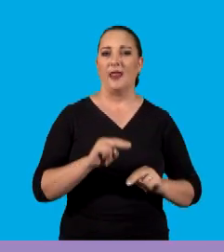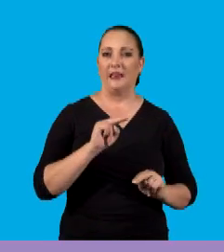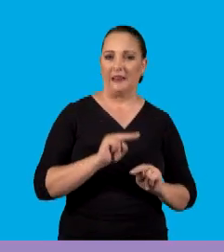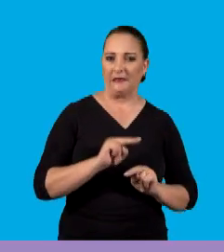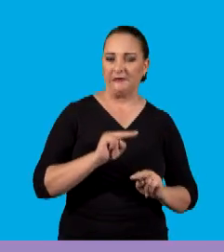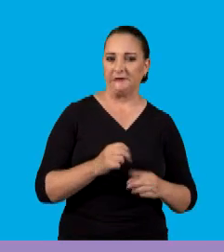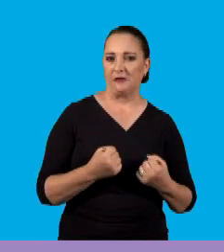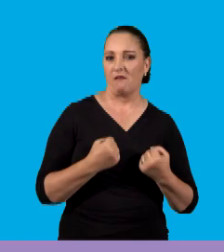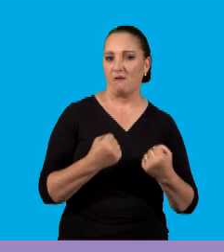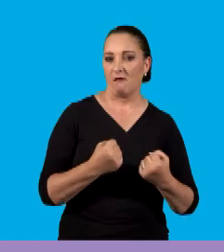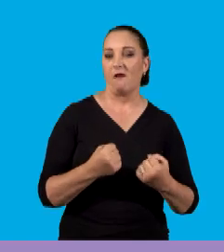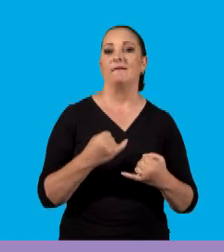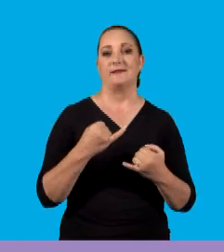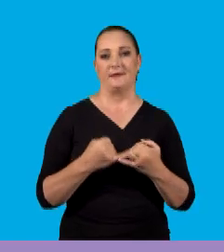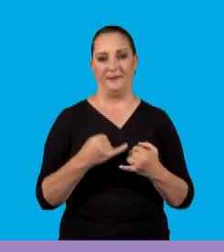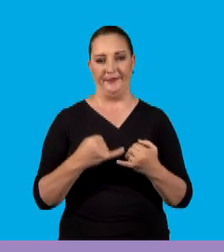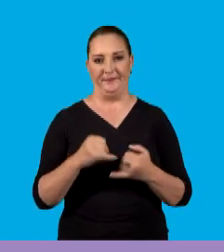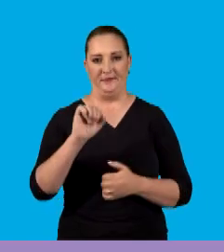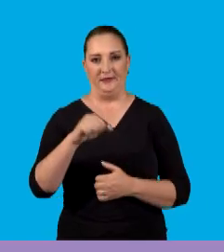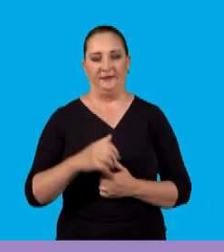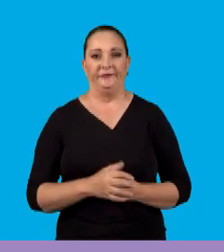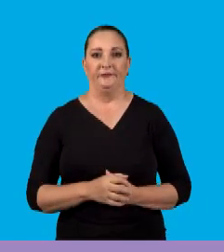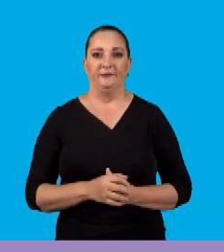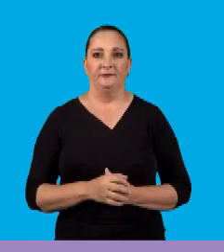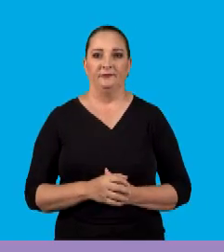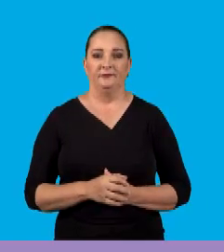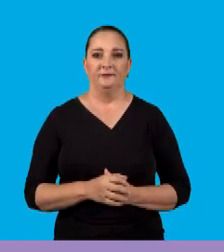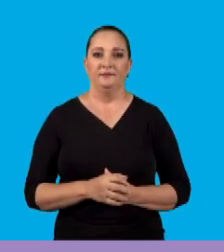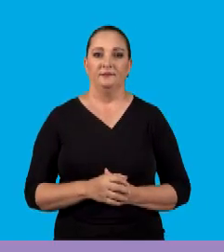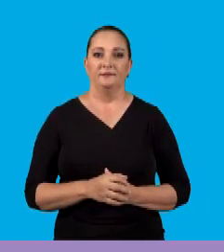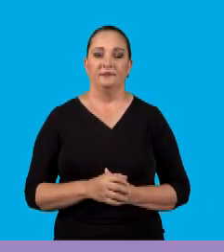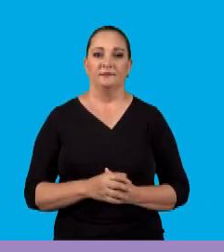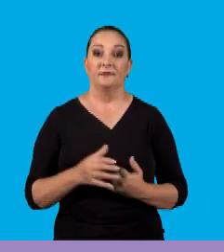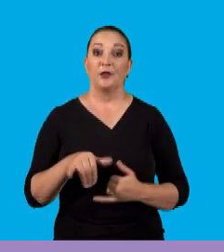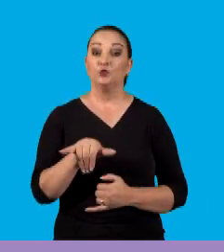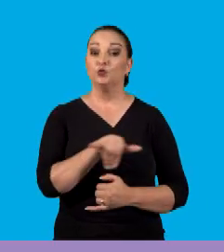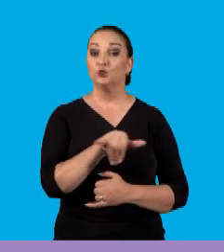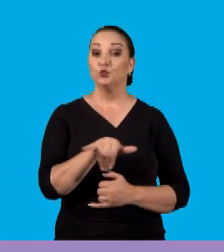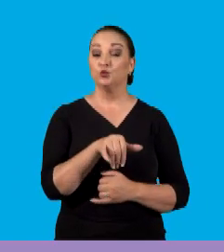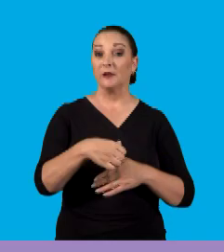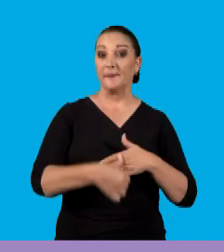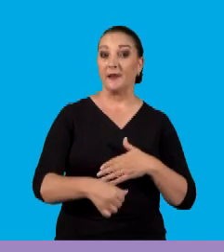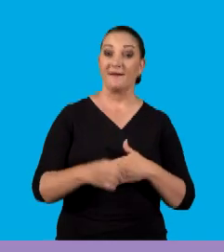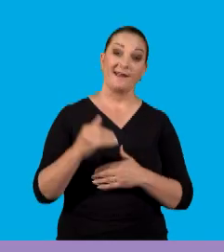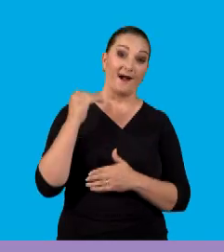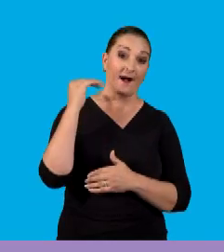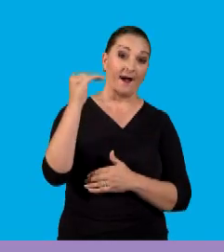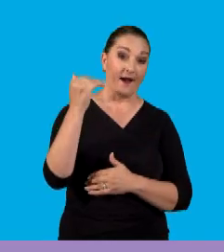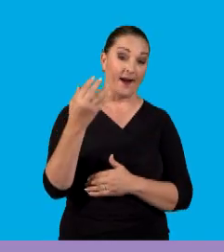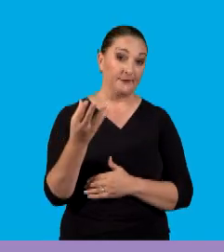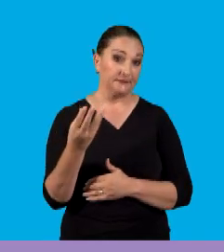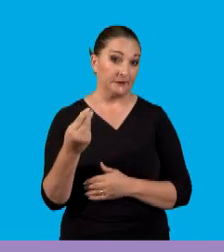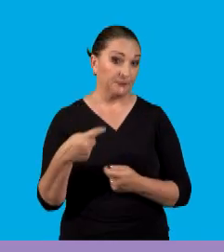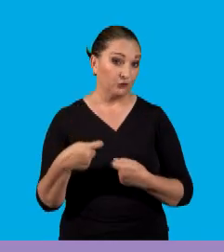of cars is September. The next question there says, which month sold the